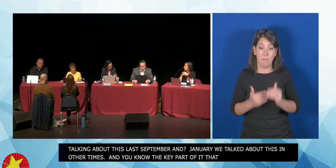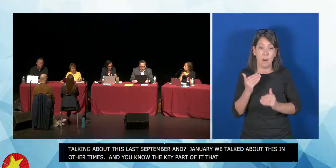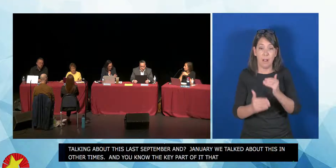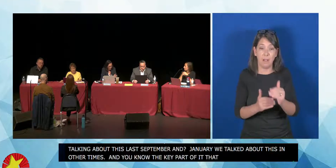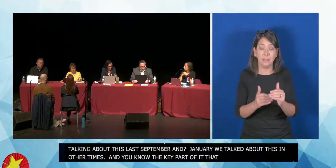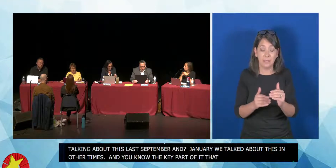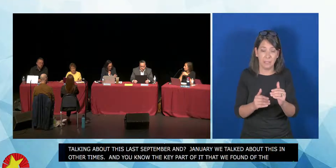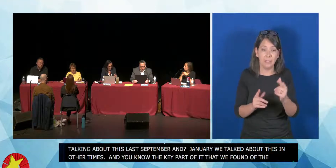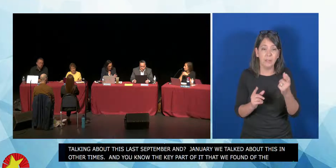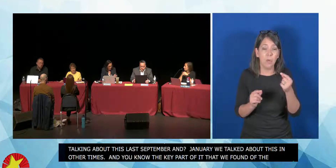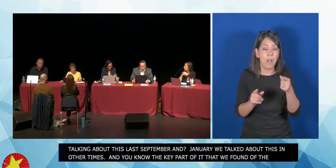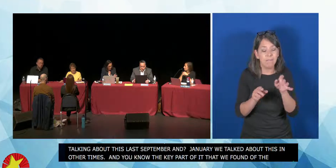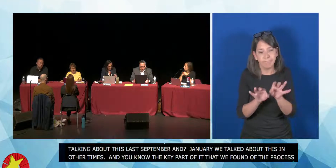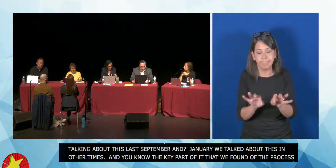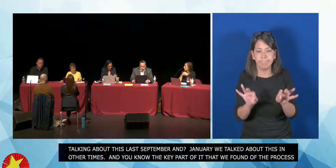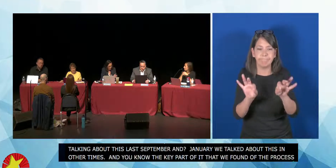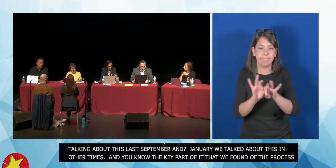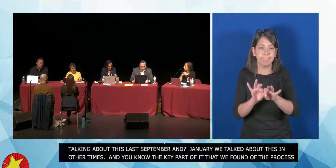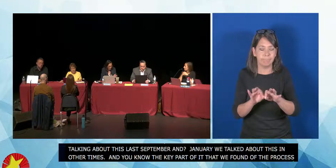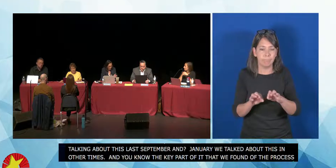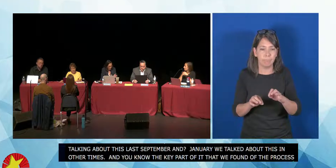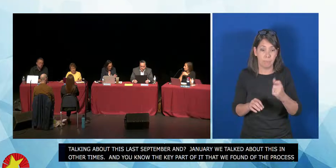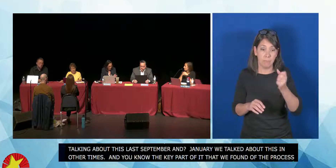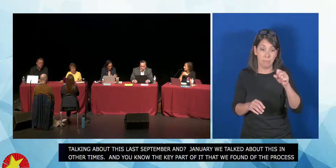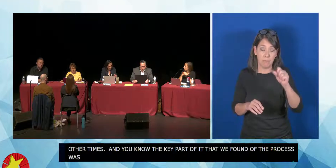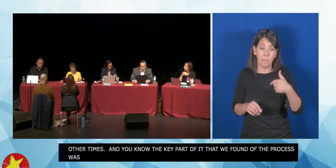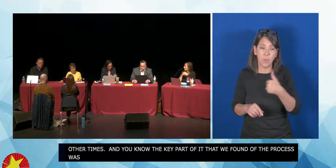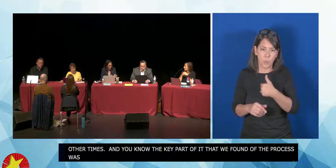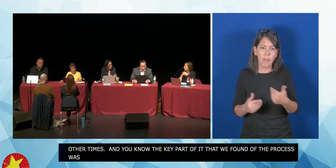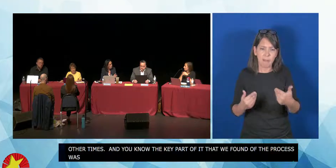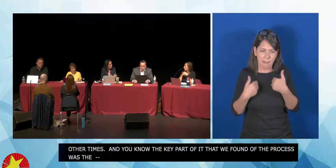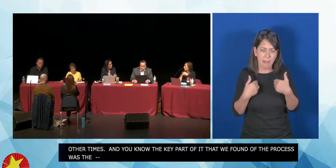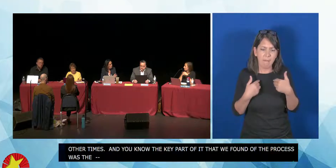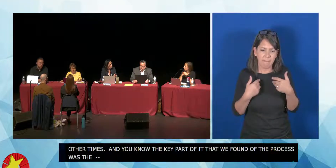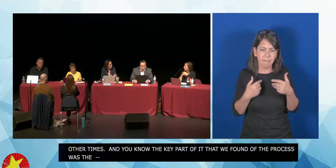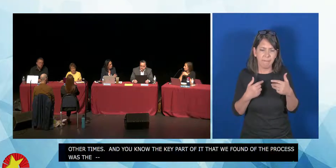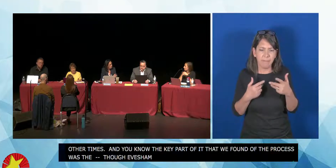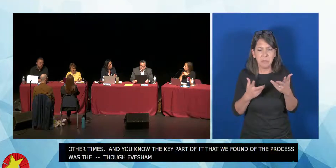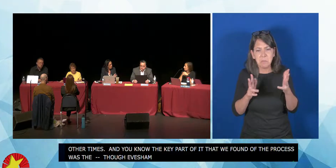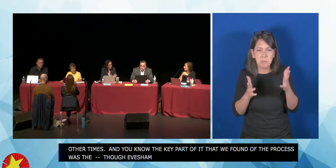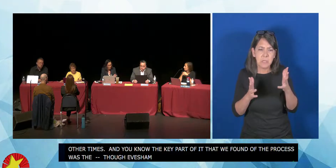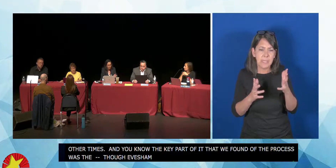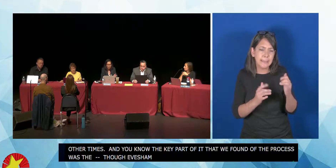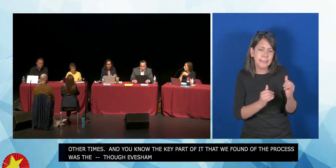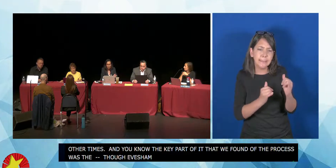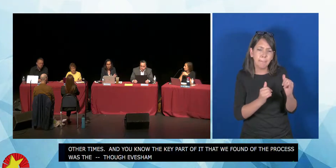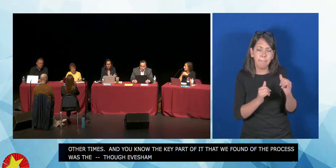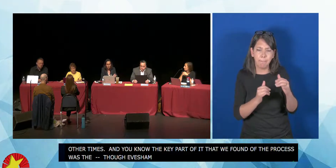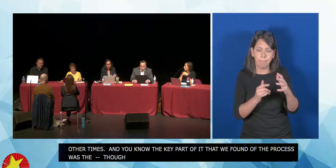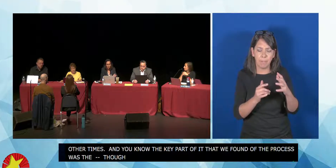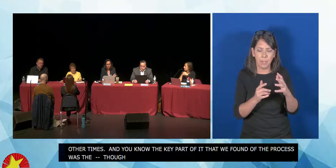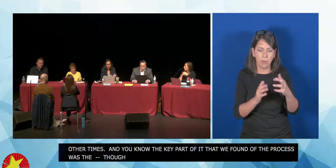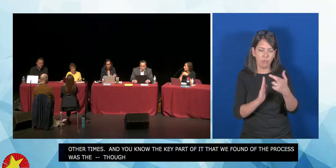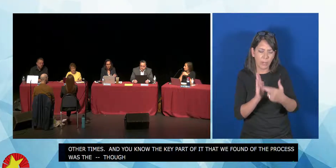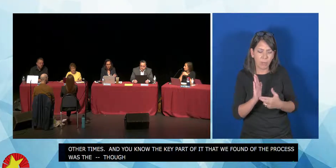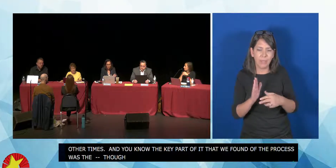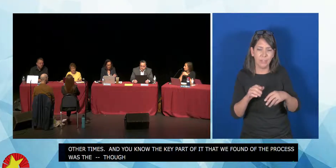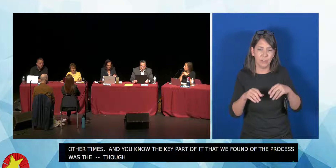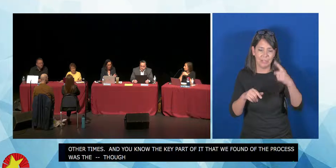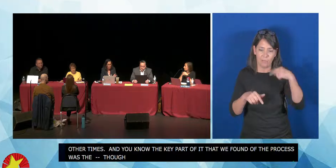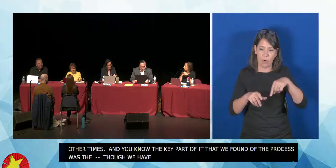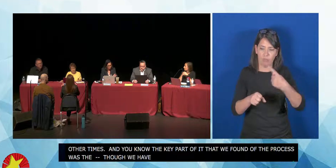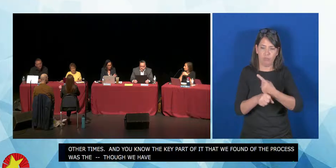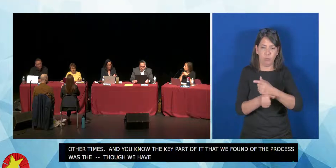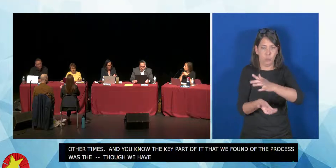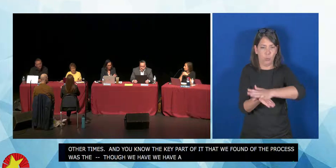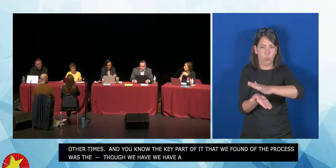was although we have a similar regulation in the brick and mortar schools, we didn't have any